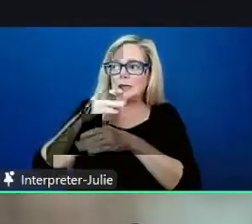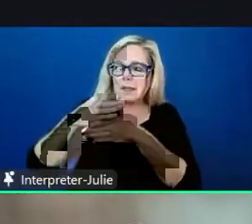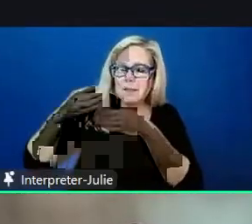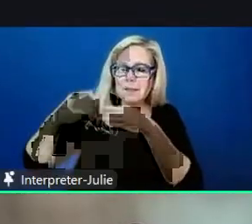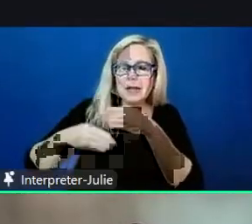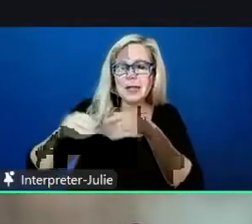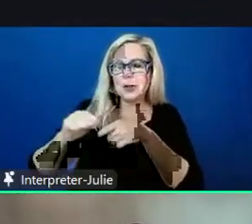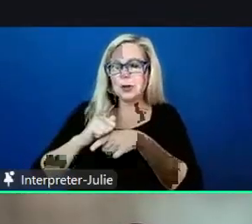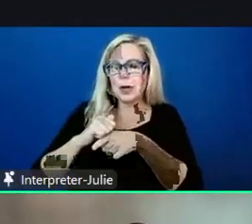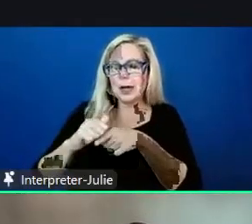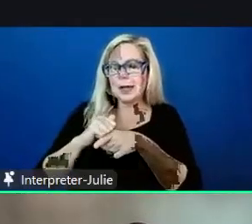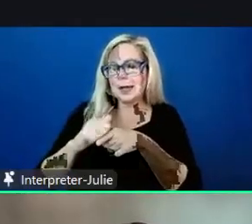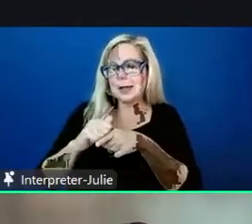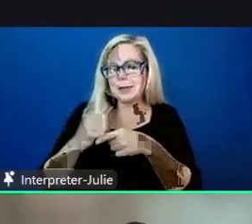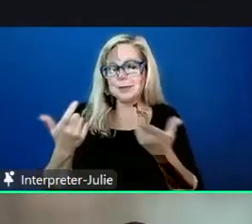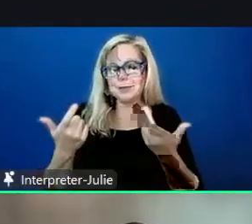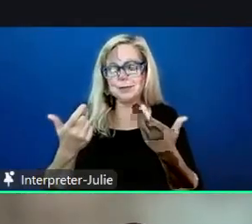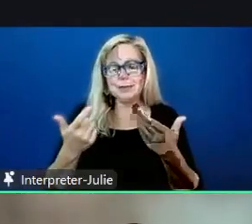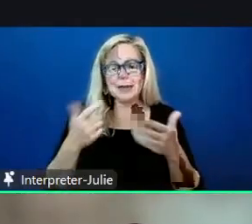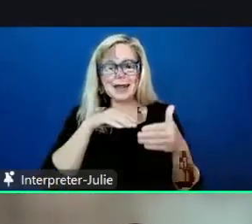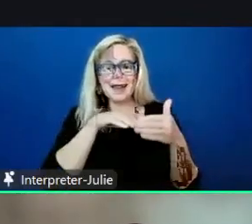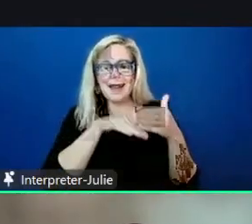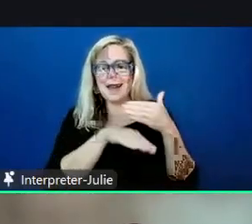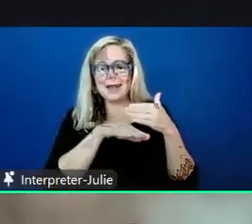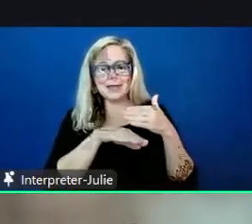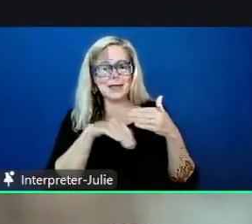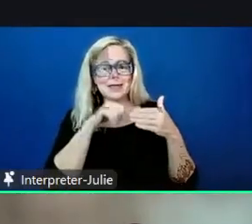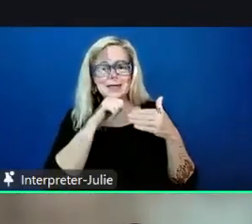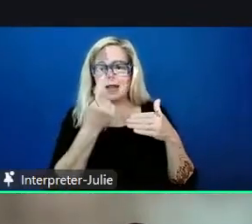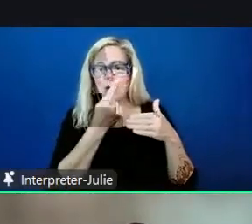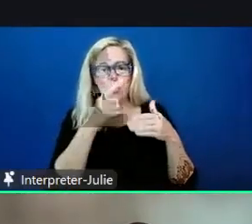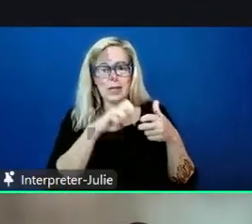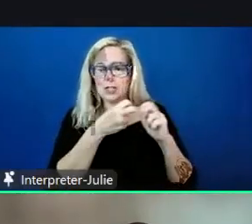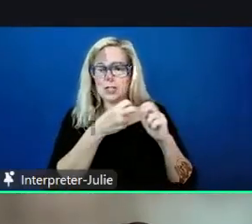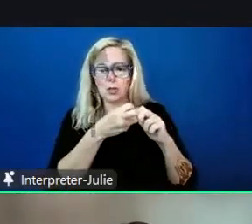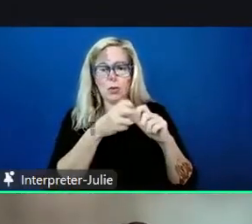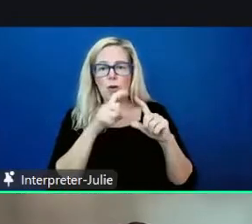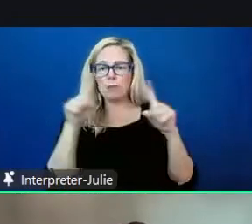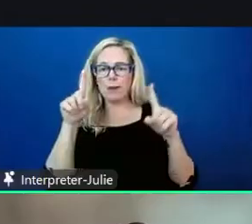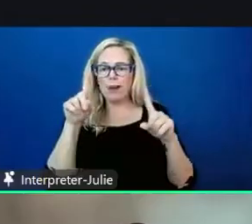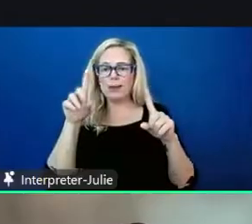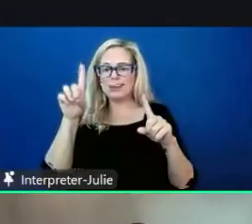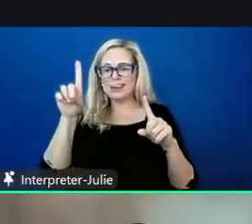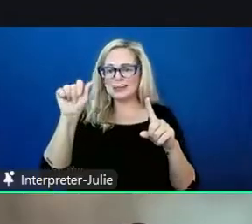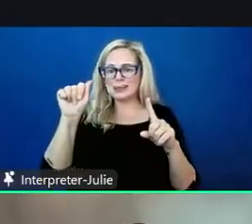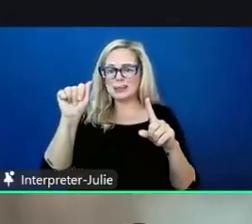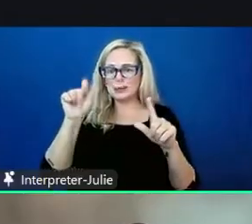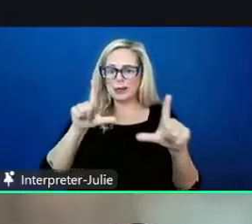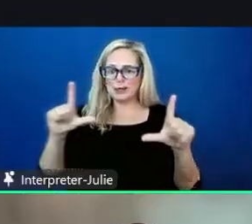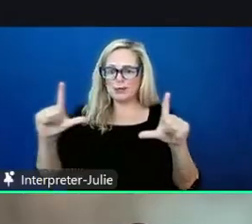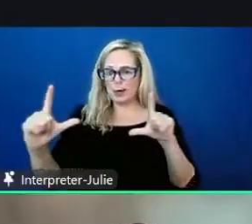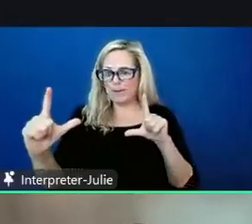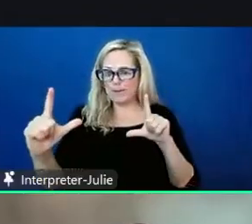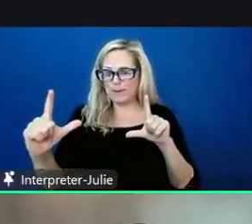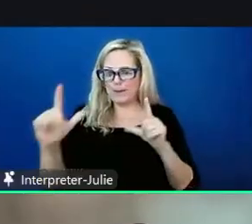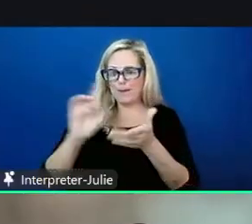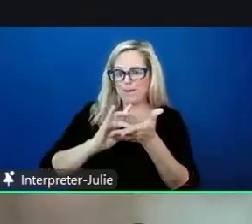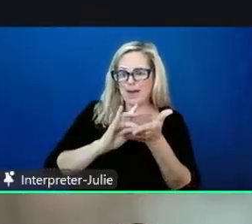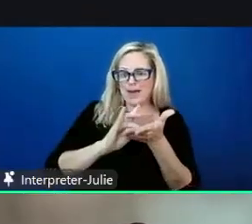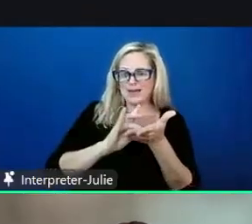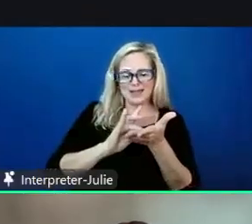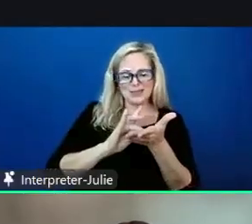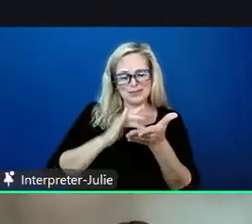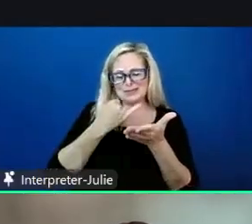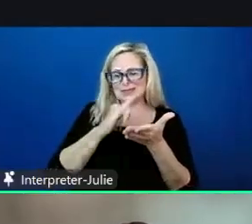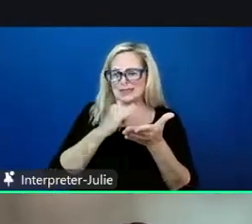So the issue isn't just access, it's how disability overall is framed. Medicine still tends to frame disability as something